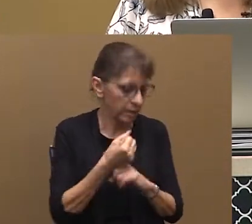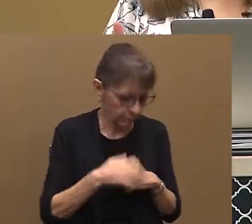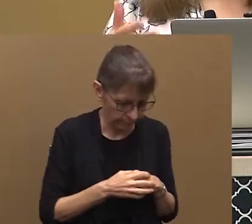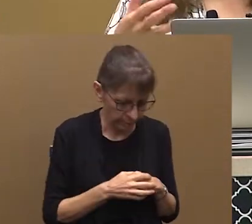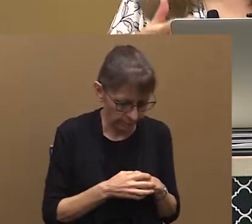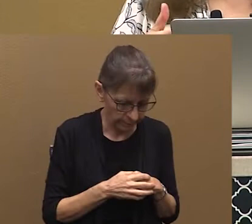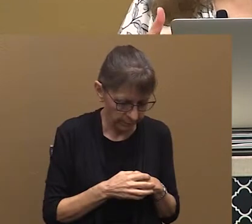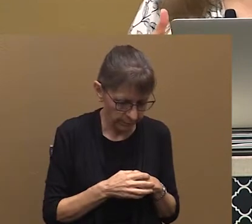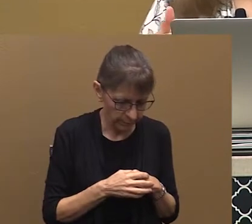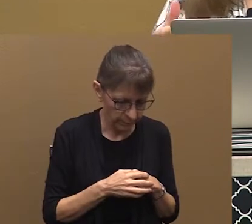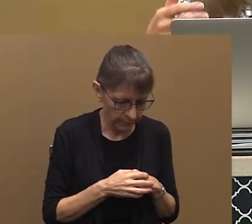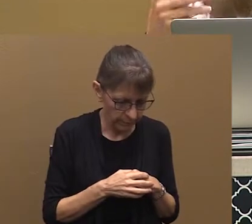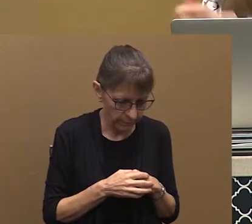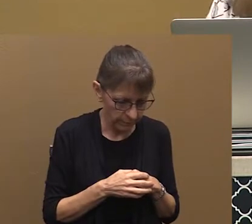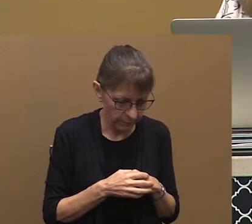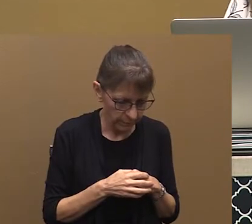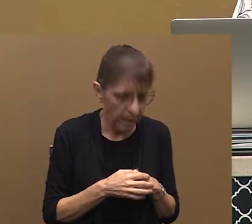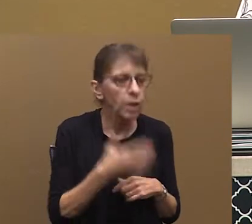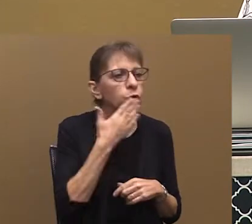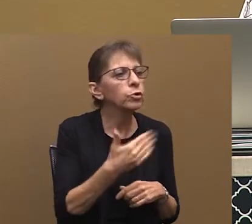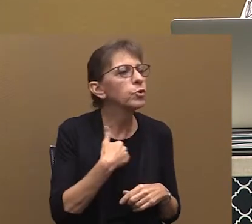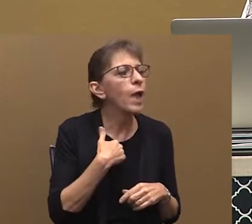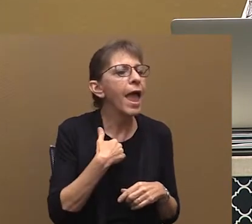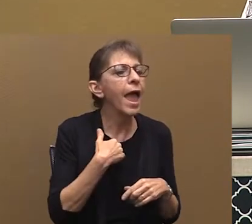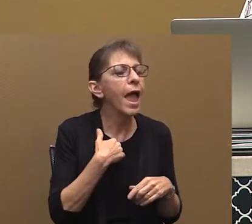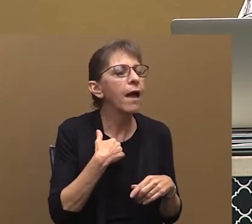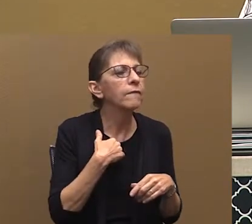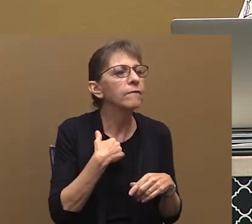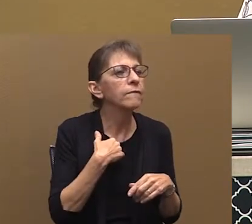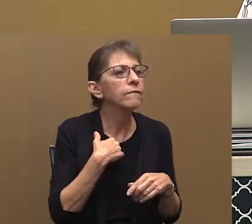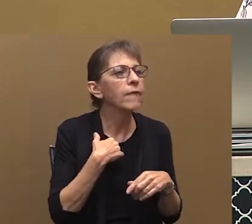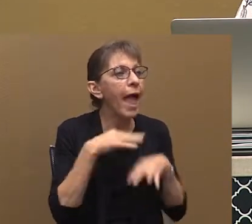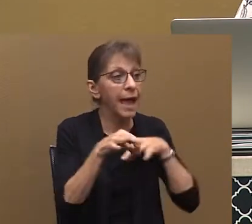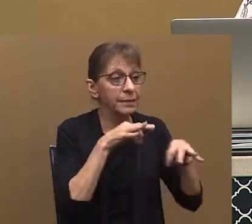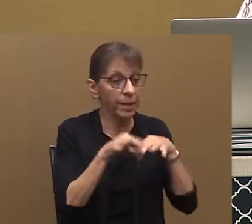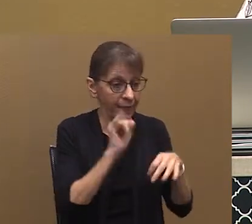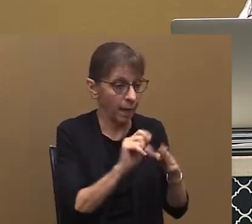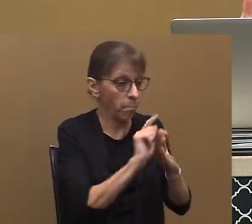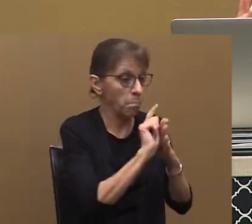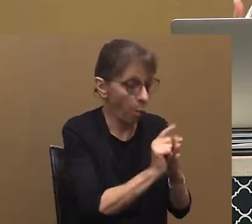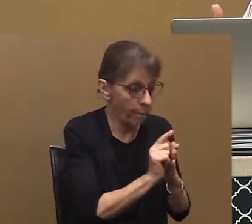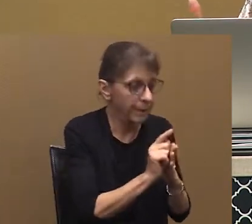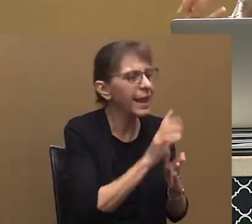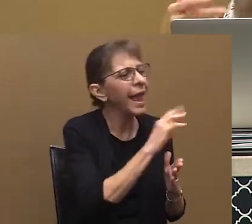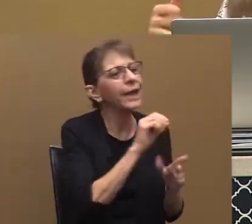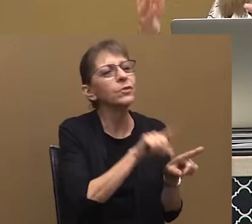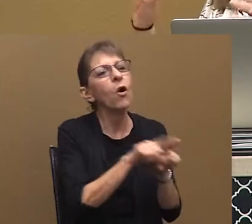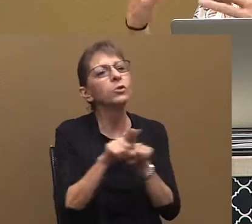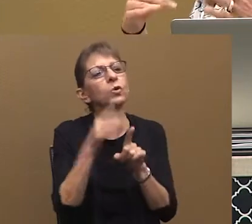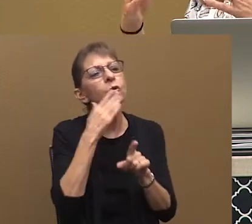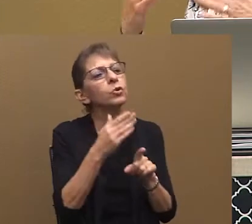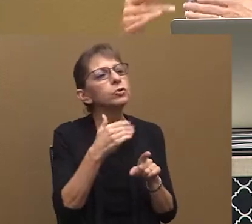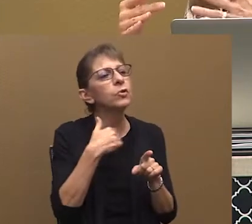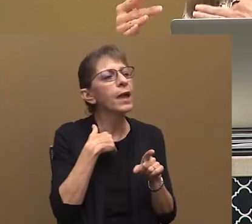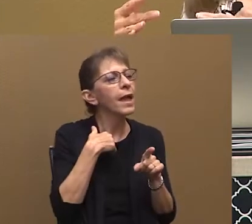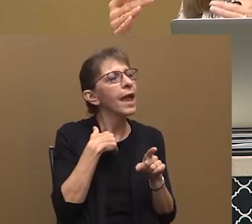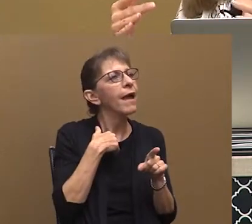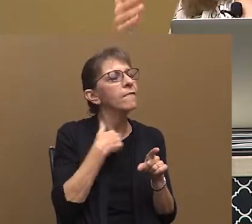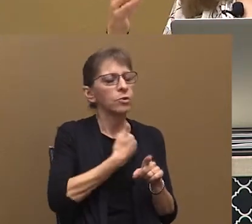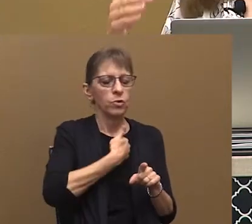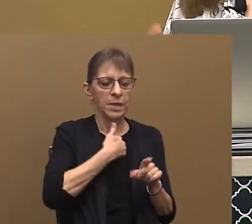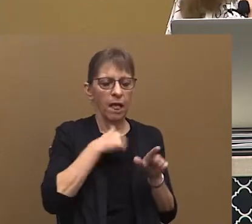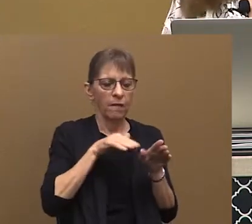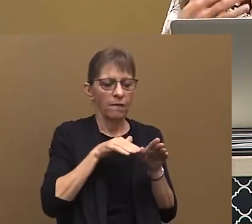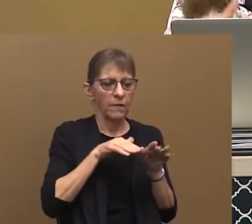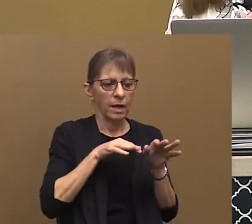situation to. And it's good to have that explanation in the moment, but it's good to also take a couple steps